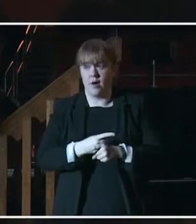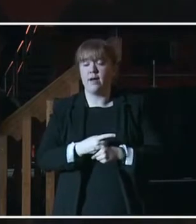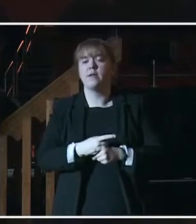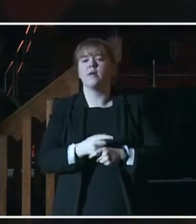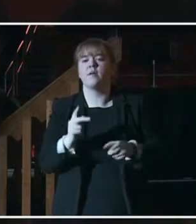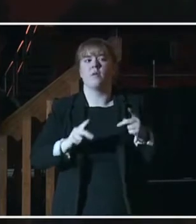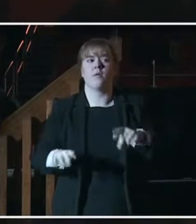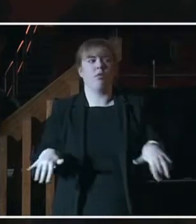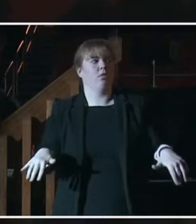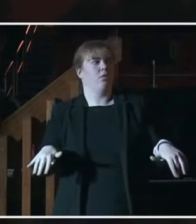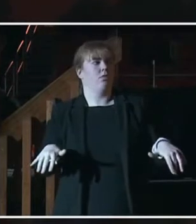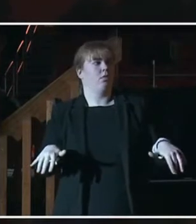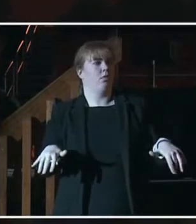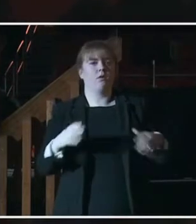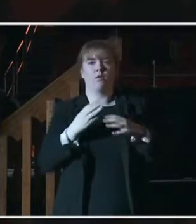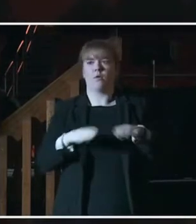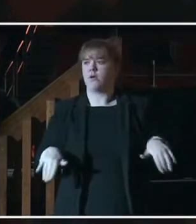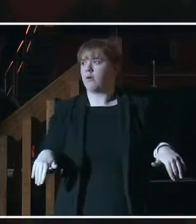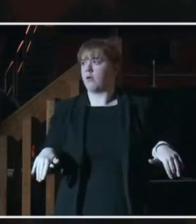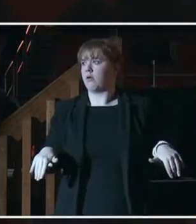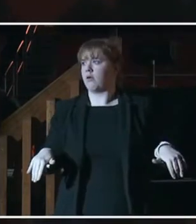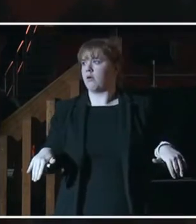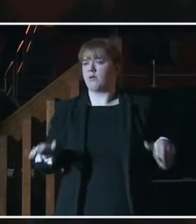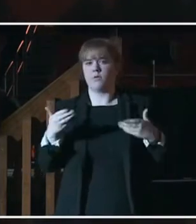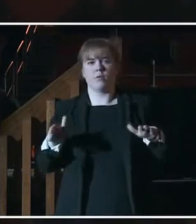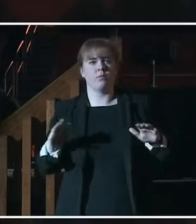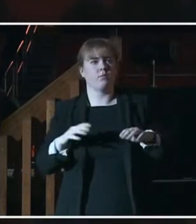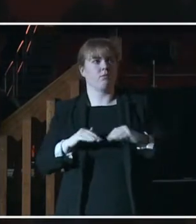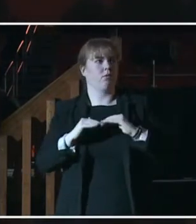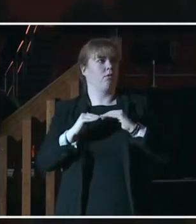people get quiet like this room.